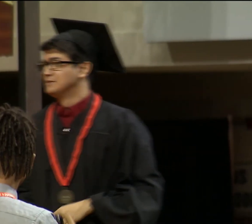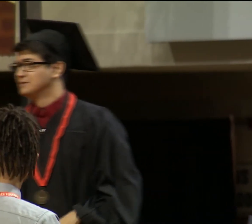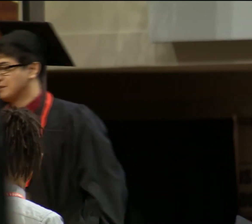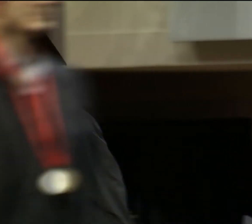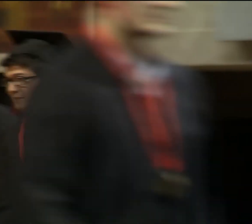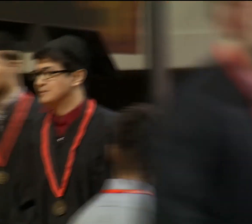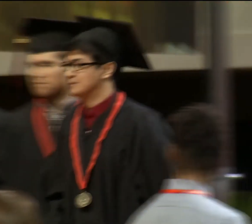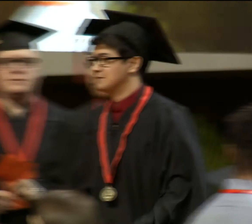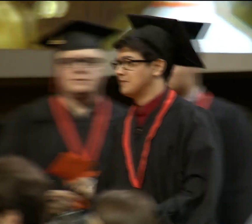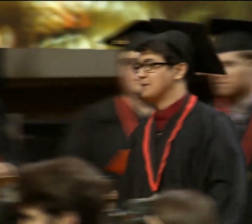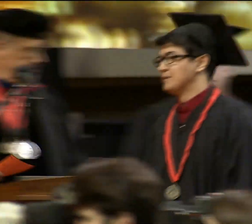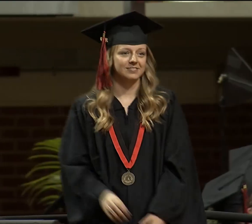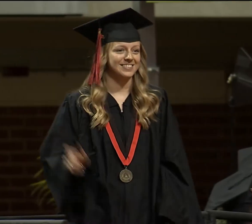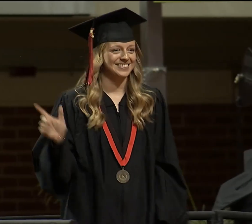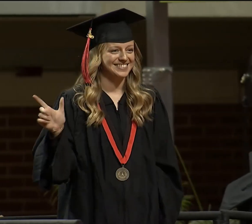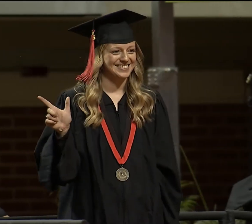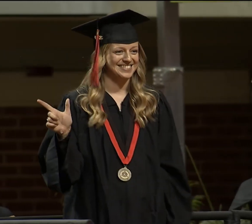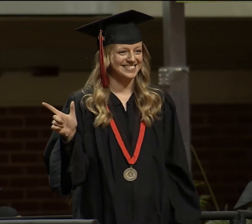Jonathan Harrison.